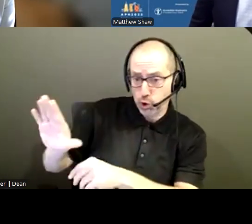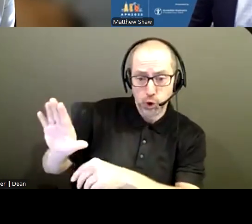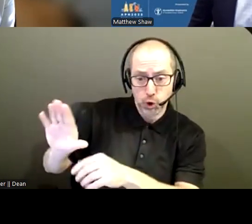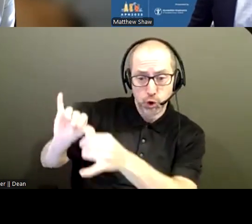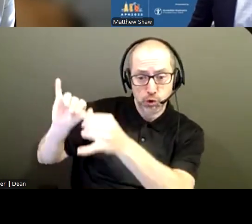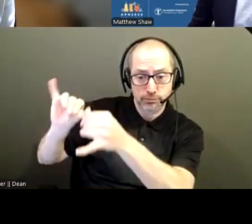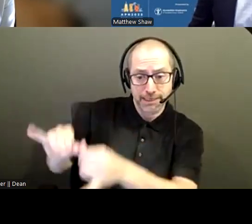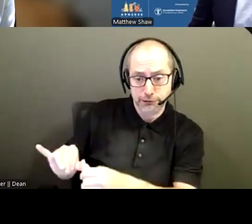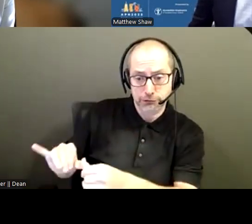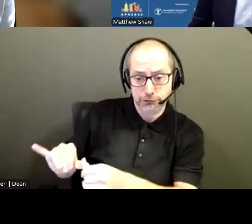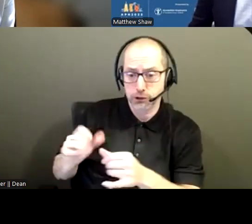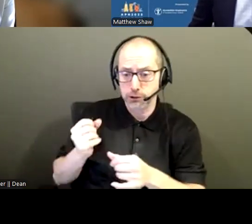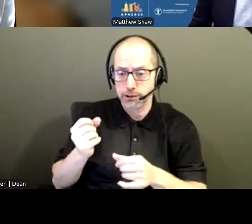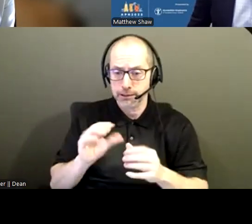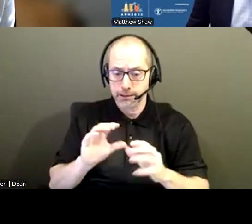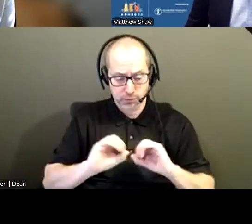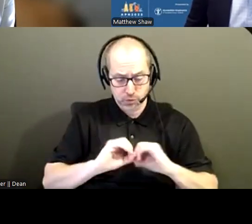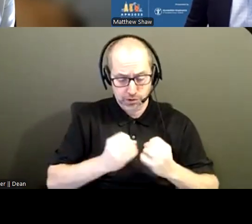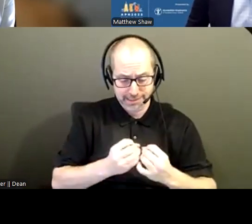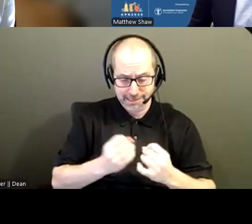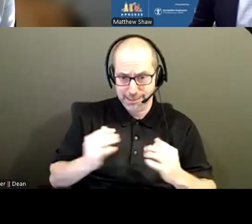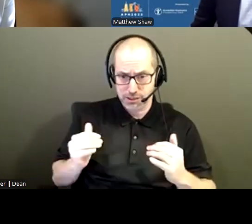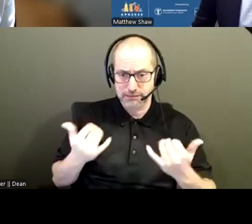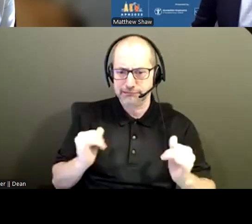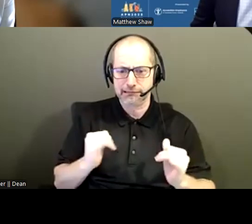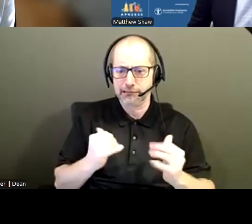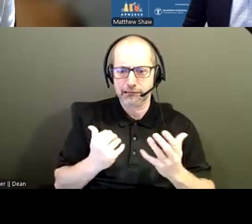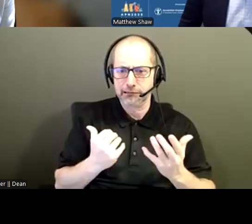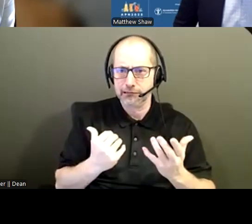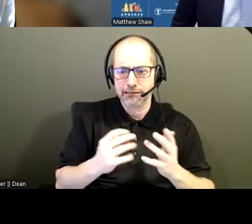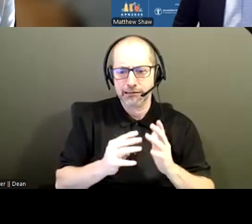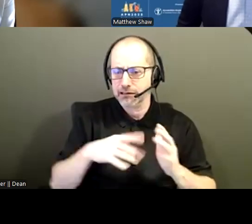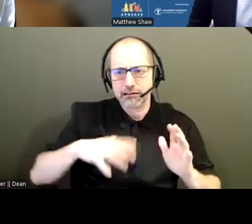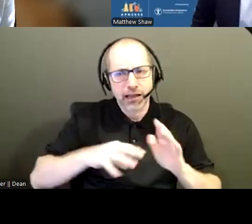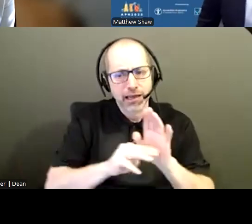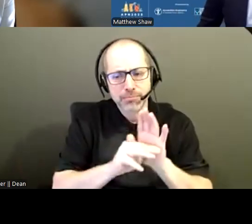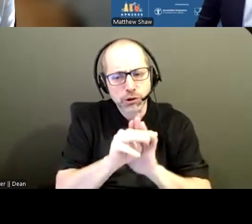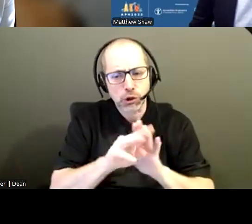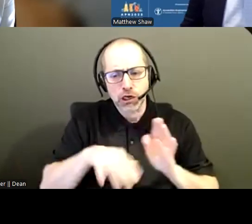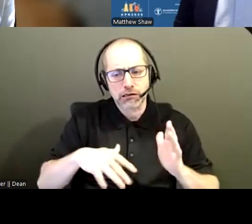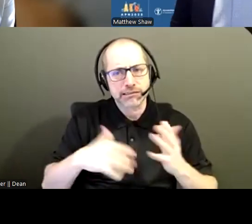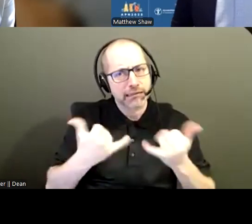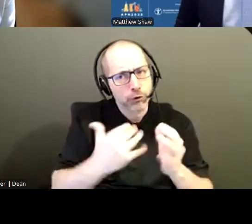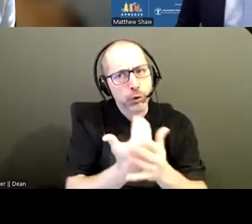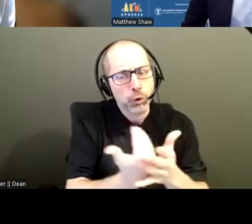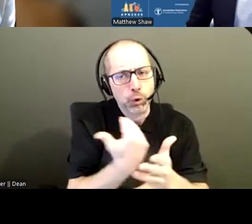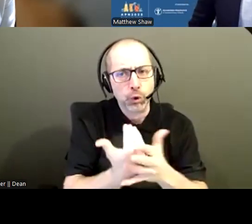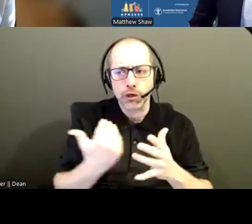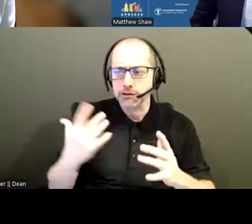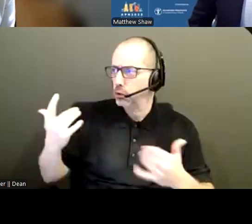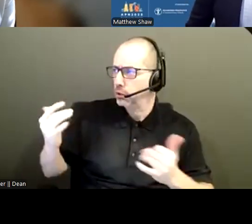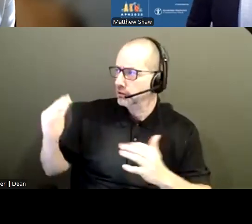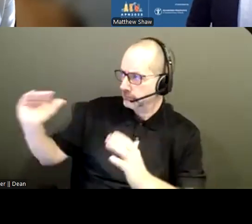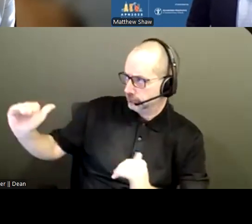organization's evaluation maturity level is pretty low. So it's kind of like trying to do a really